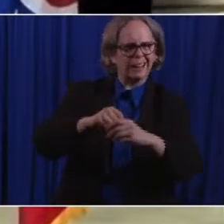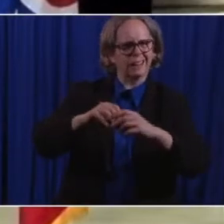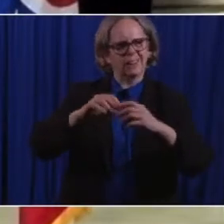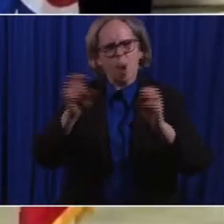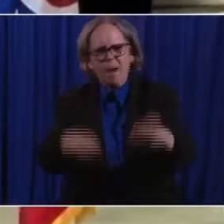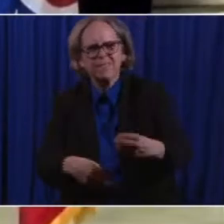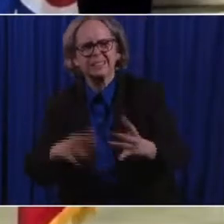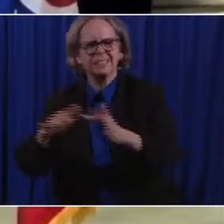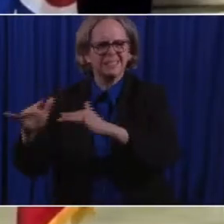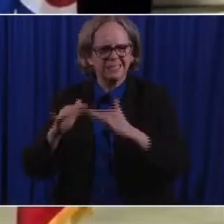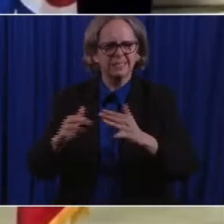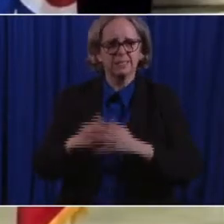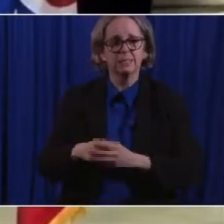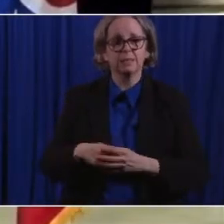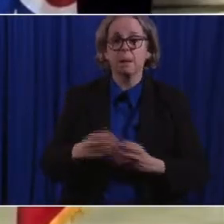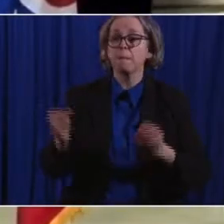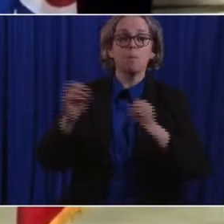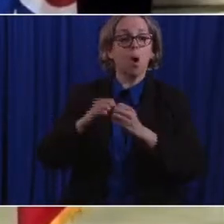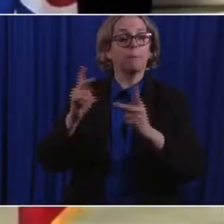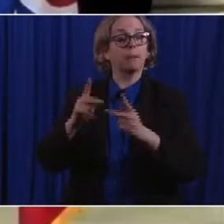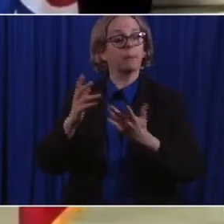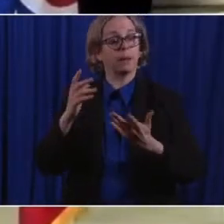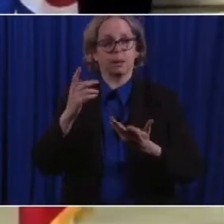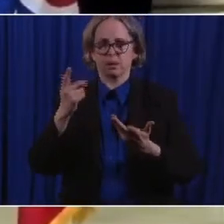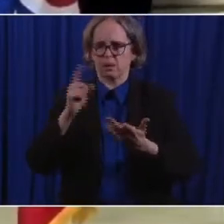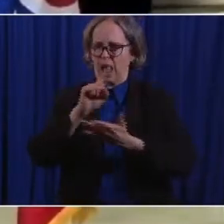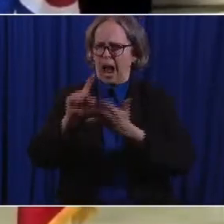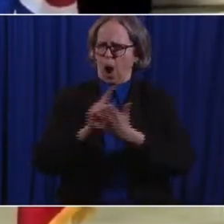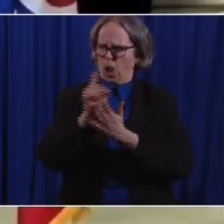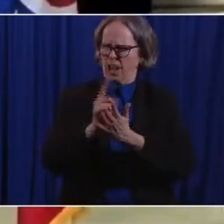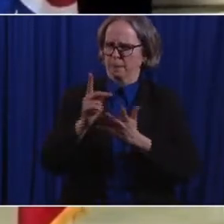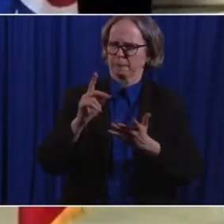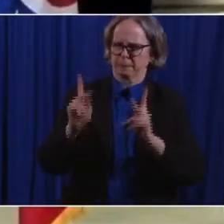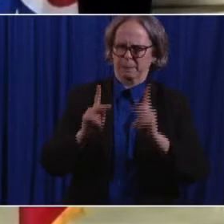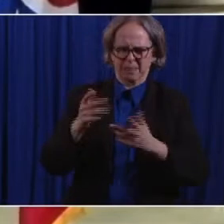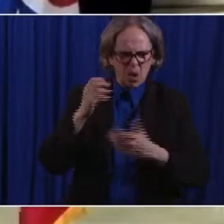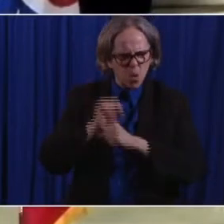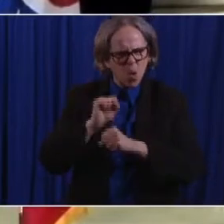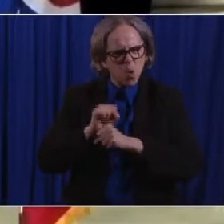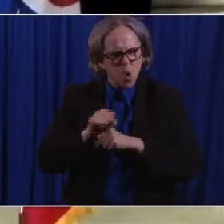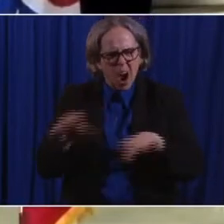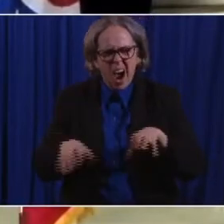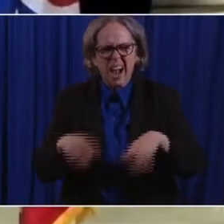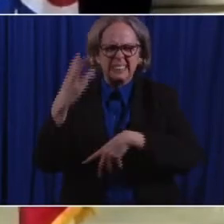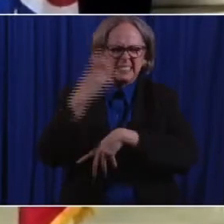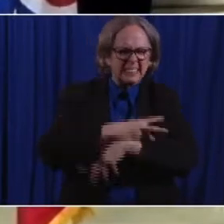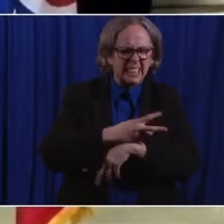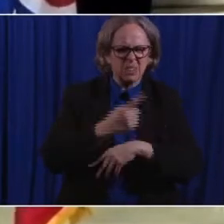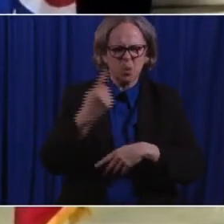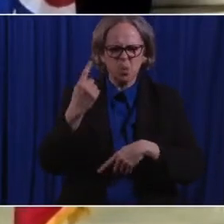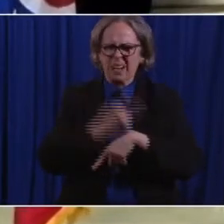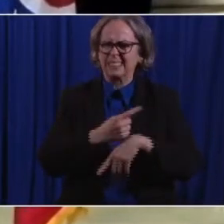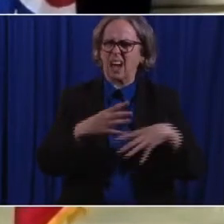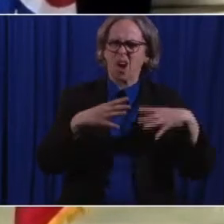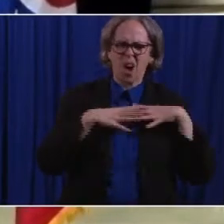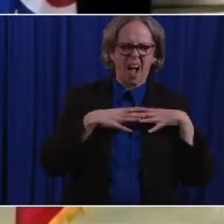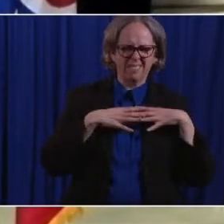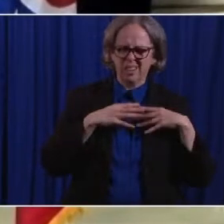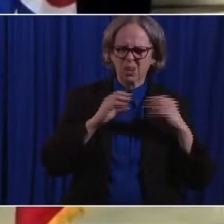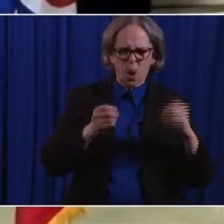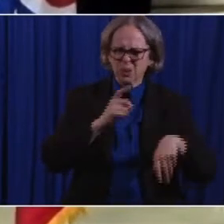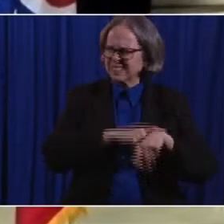chance to, if they're working 6 days a week, to get out and get that vaccination. So that is welcome news.